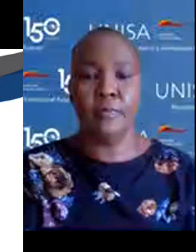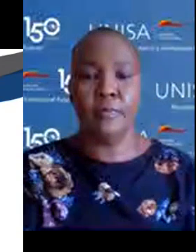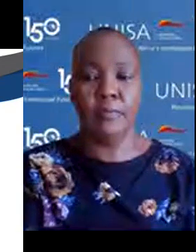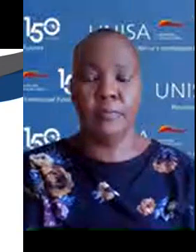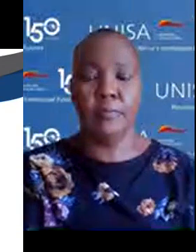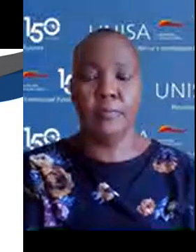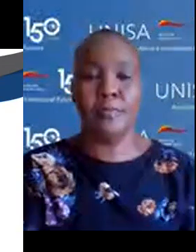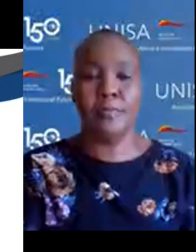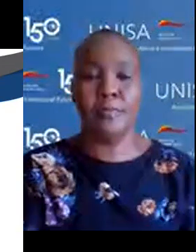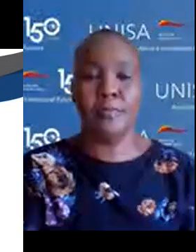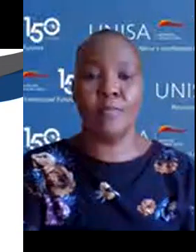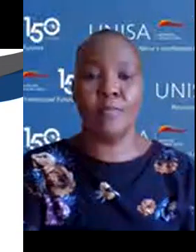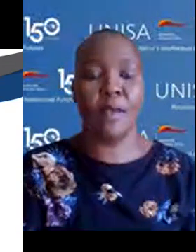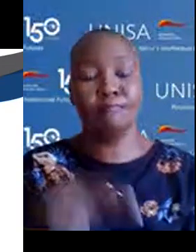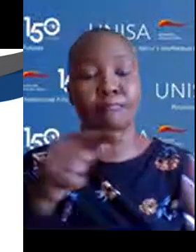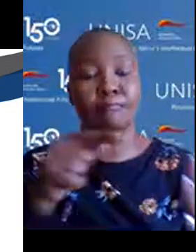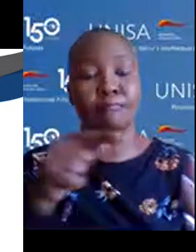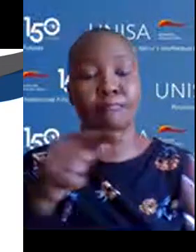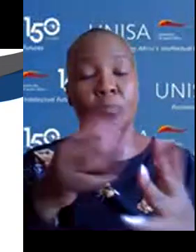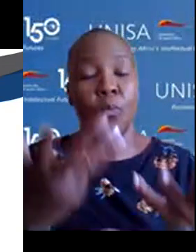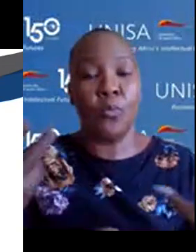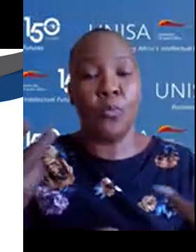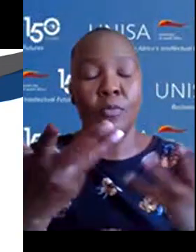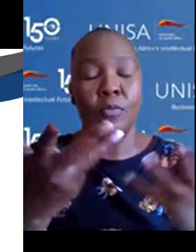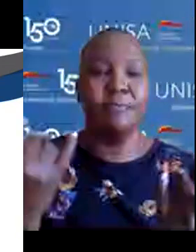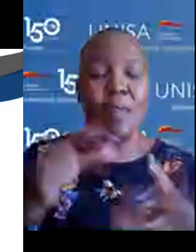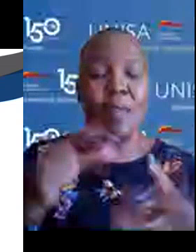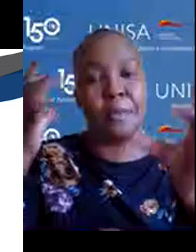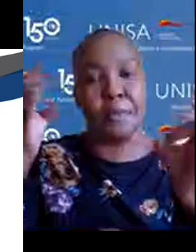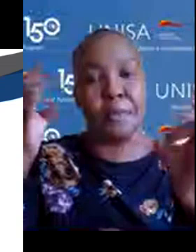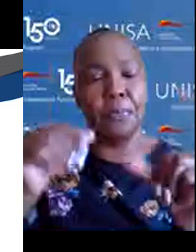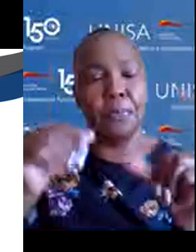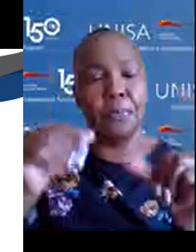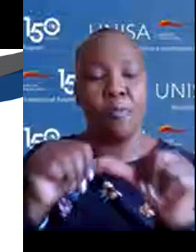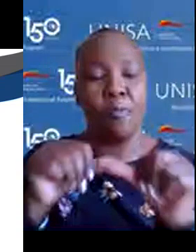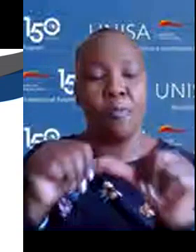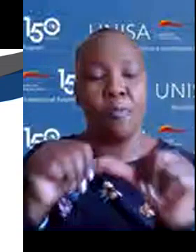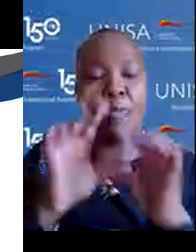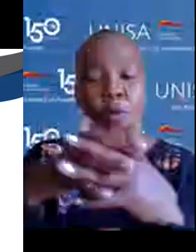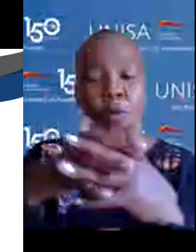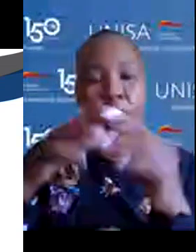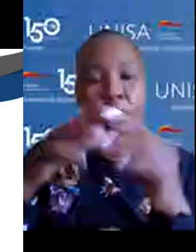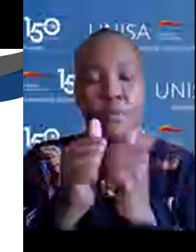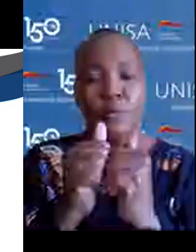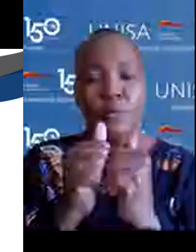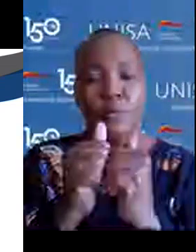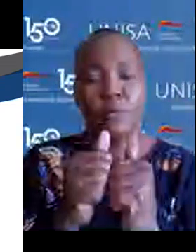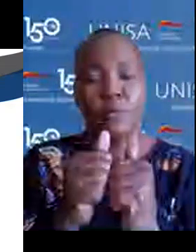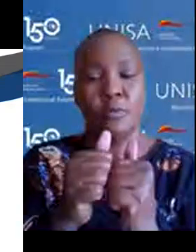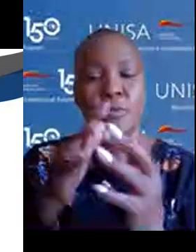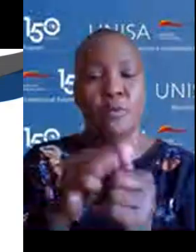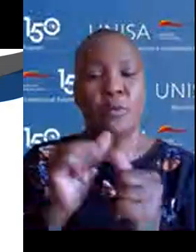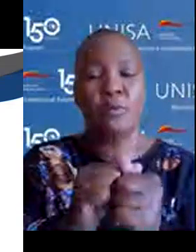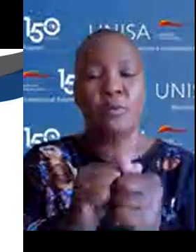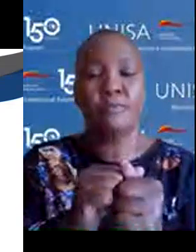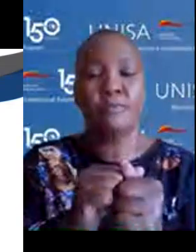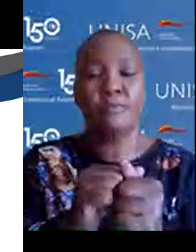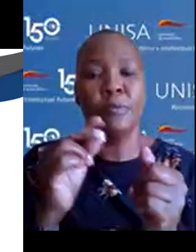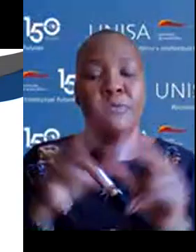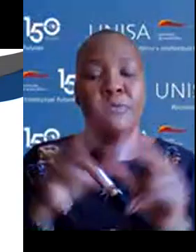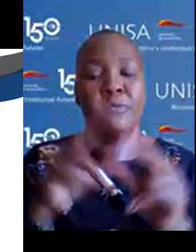So this is where all the information for this workshop will be all the content will be hosted. So it's